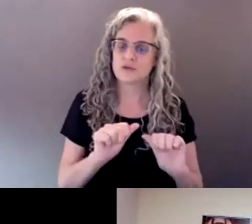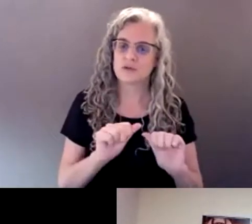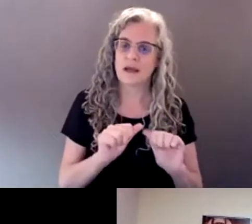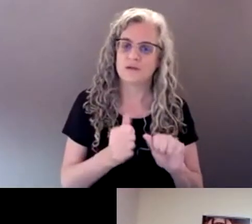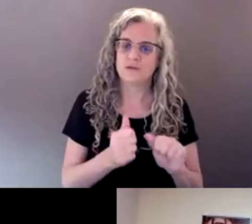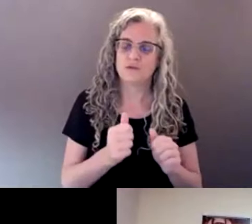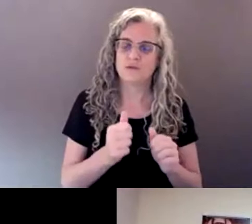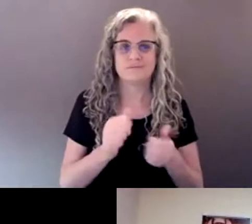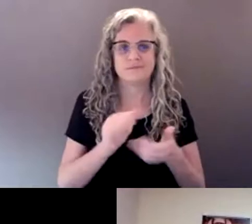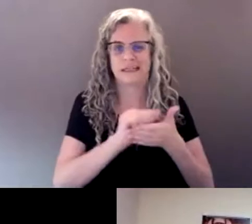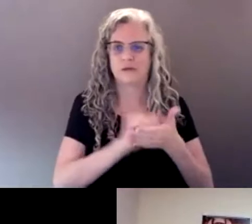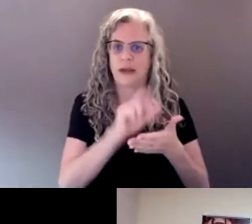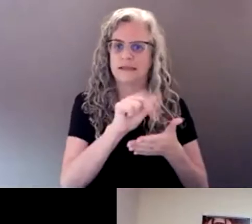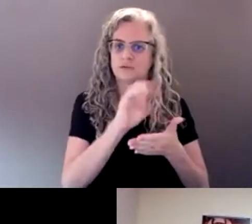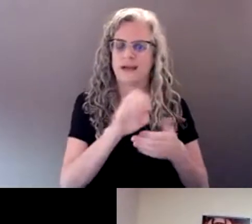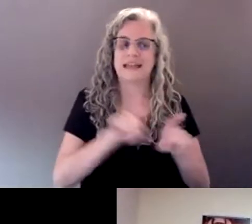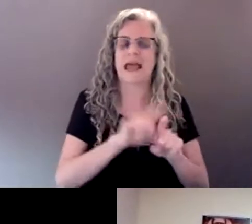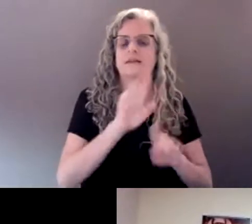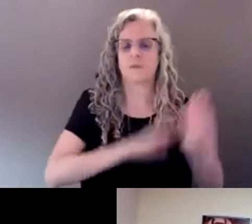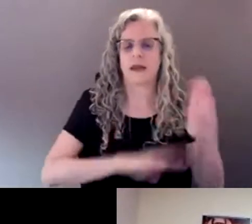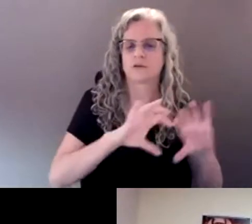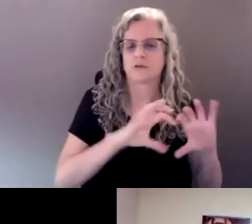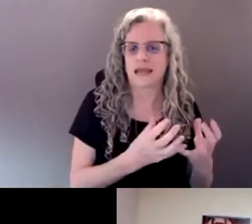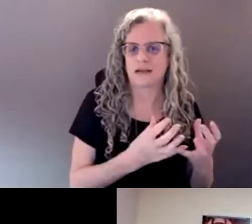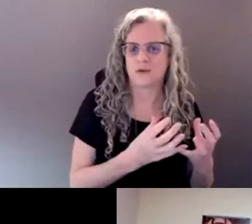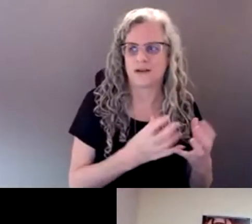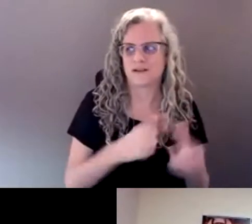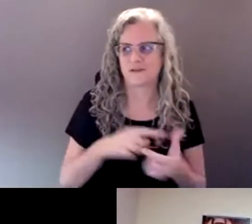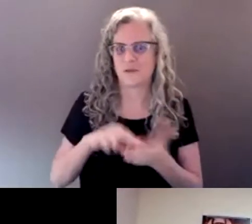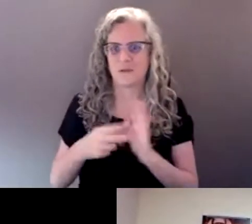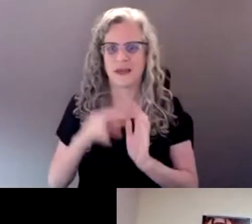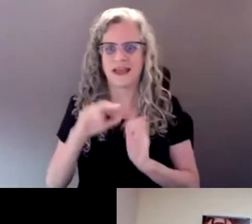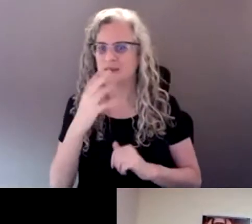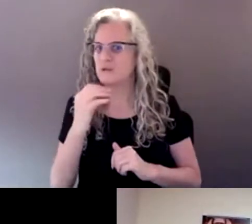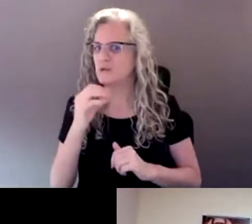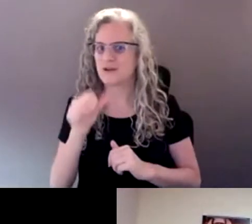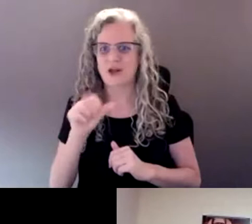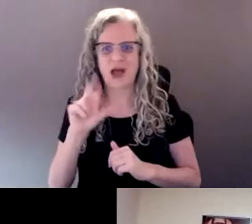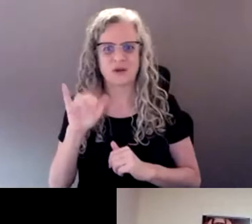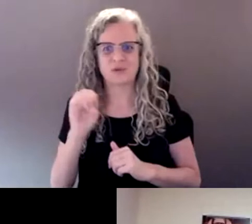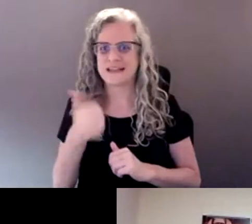category. And second, so that Jews no longer are a race, it becomes a purely